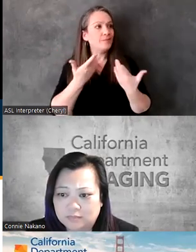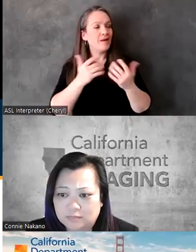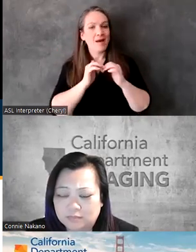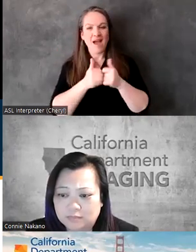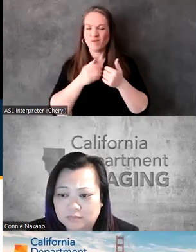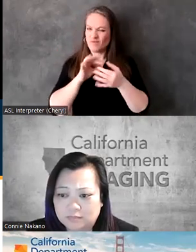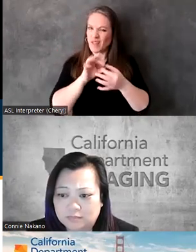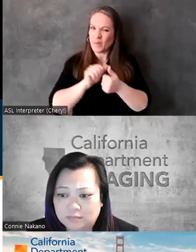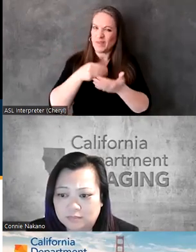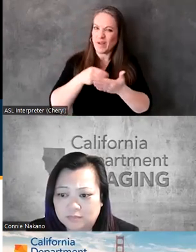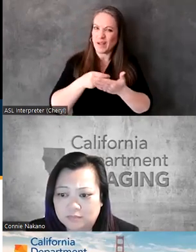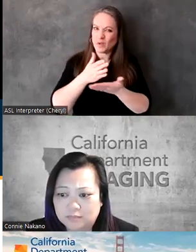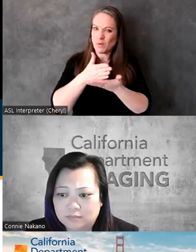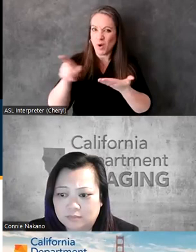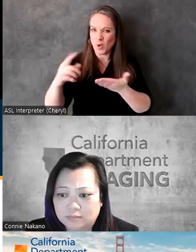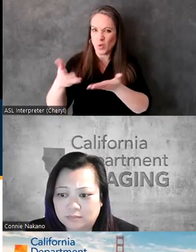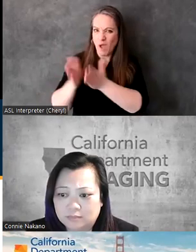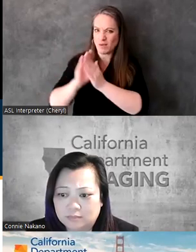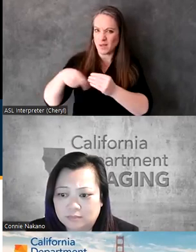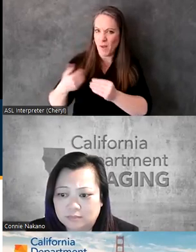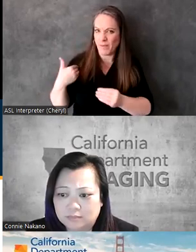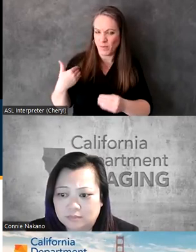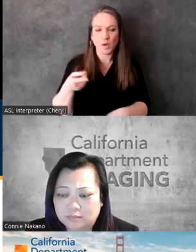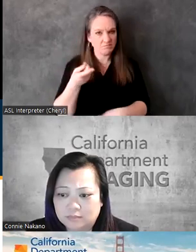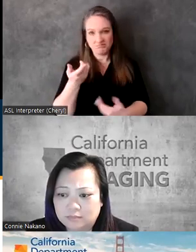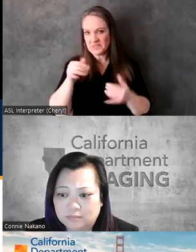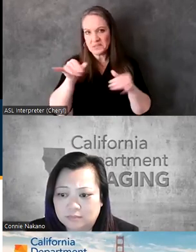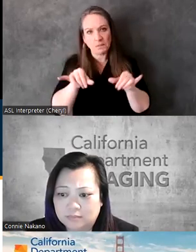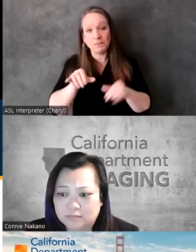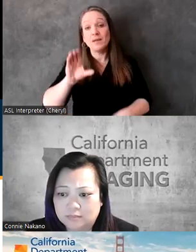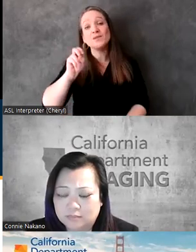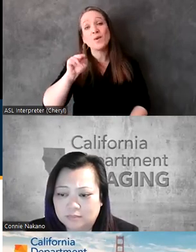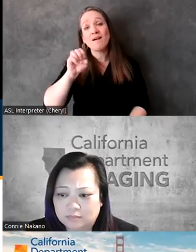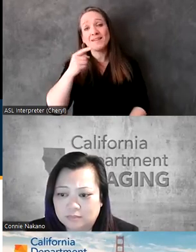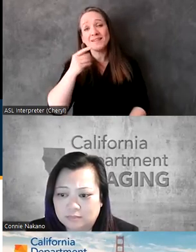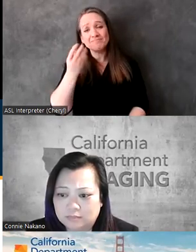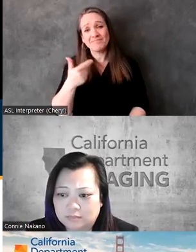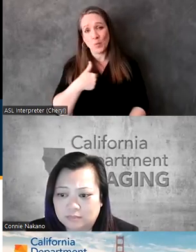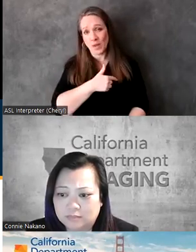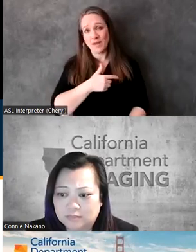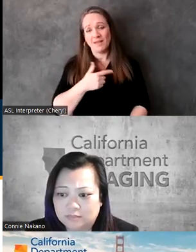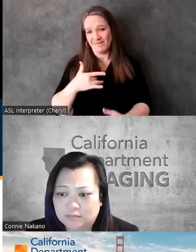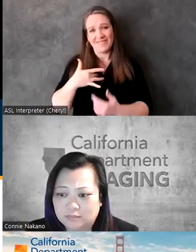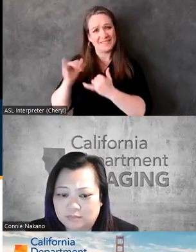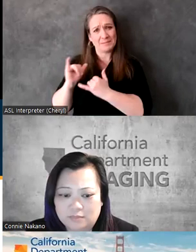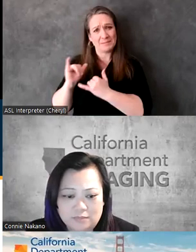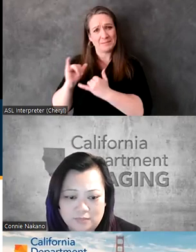that you had asked about before too. So yeah, like Connie said, we appreciate the feedback.